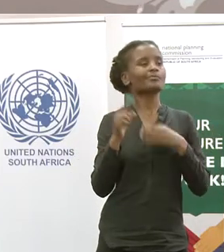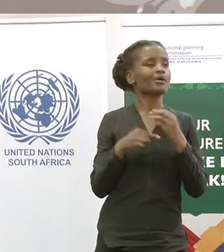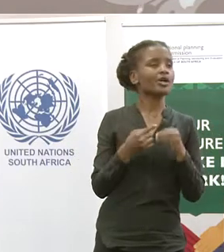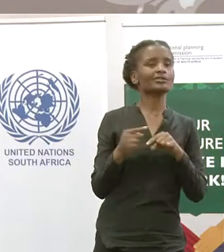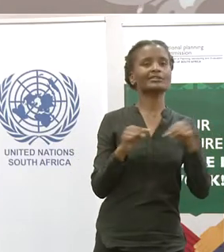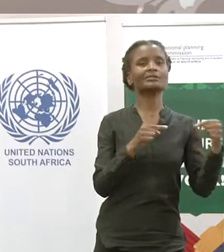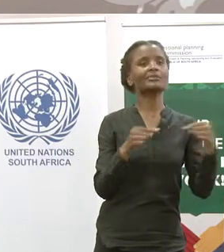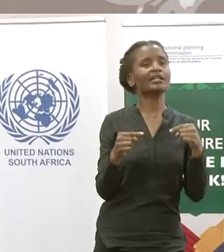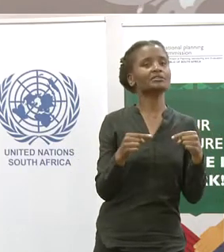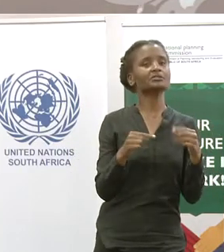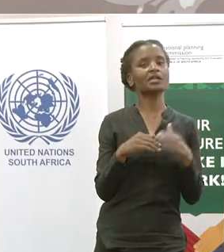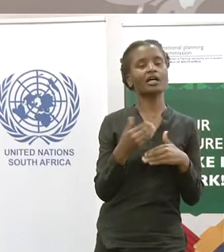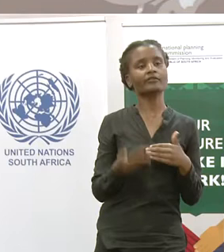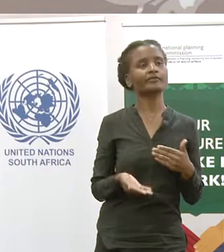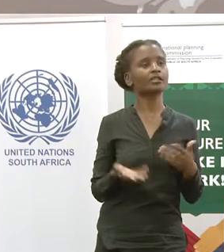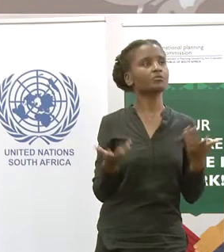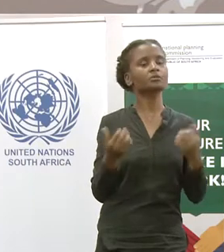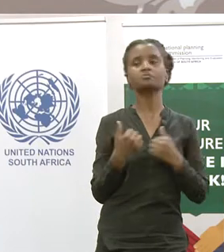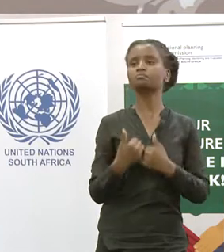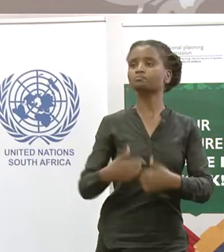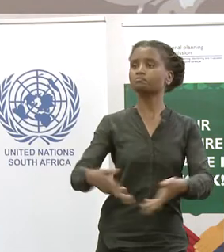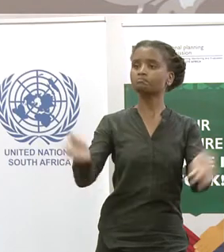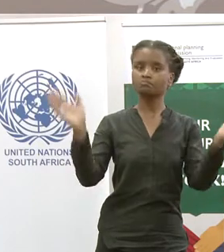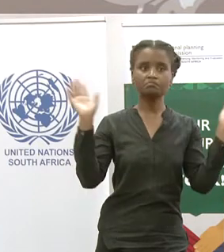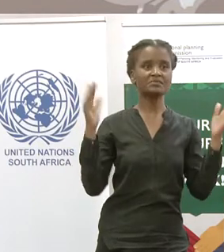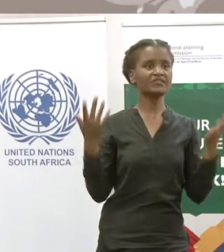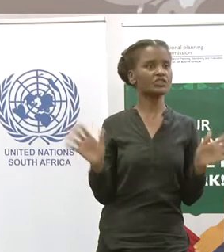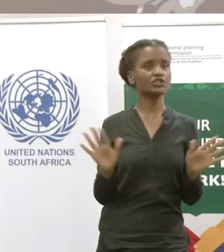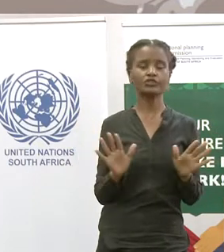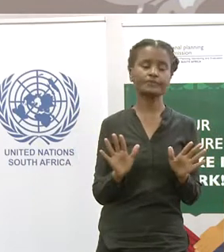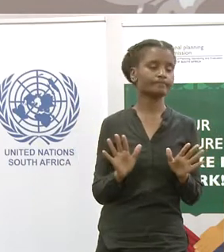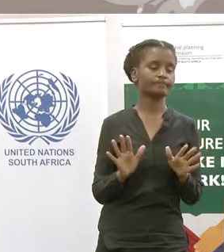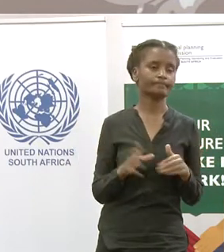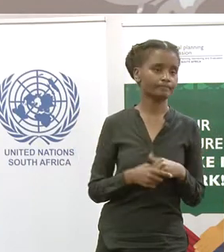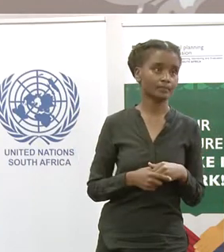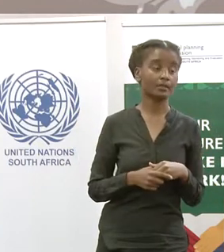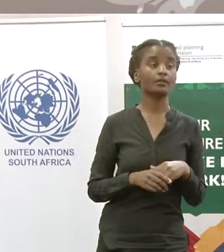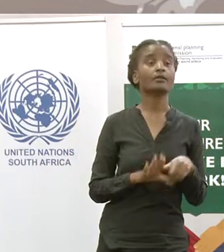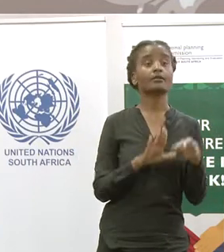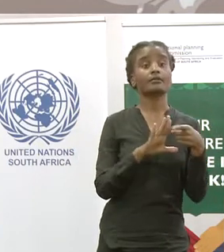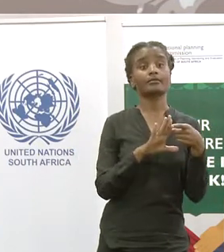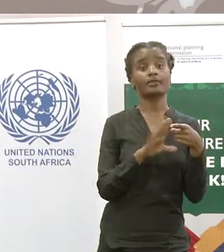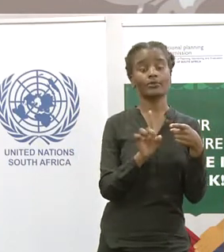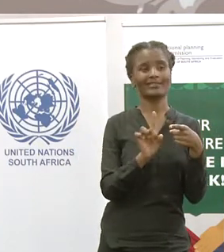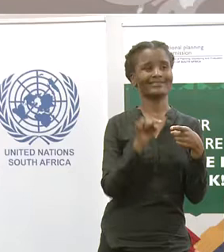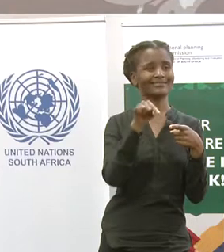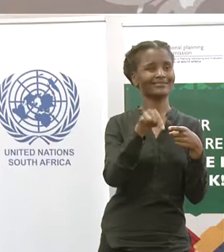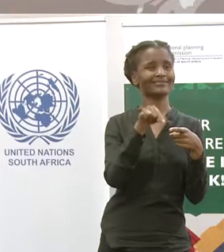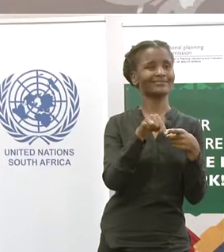and thereafter we disperse and it ends there. One, this is part of a